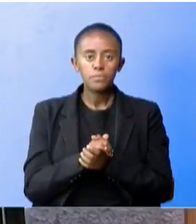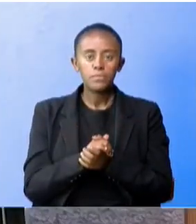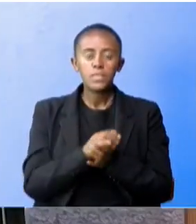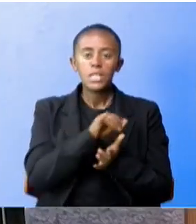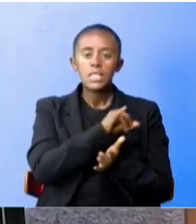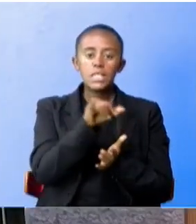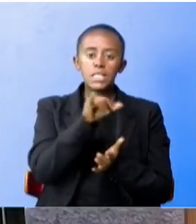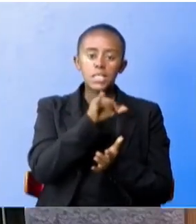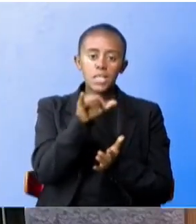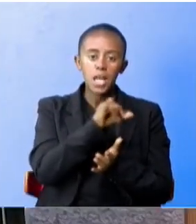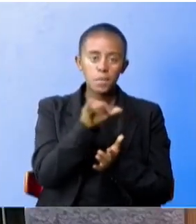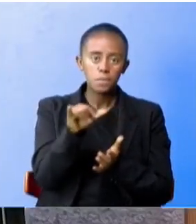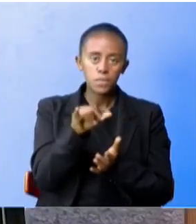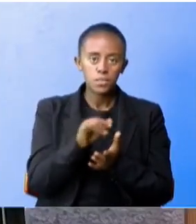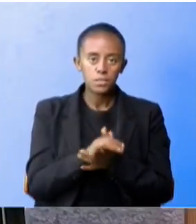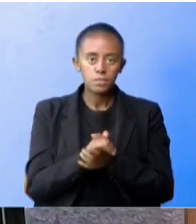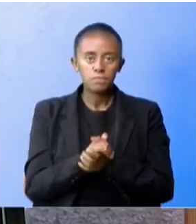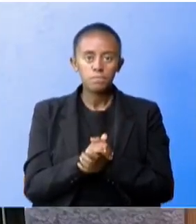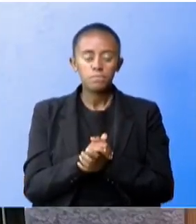synonyms